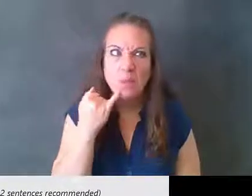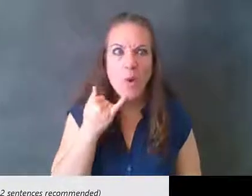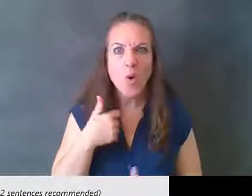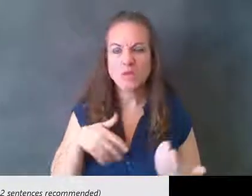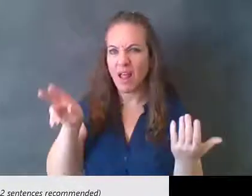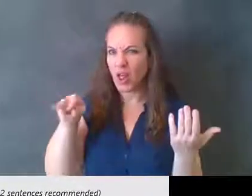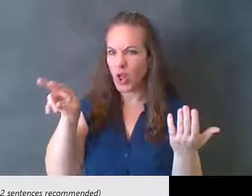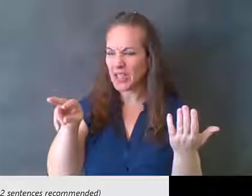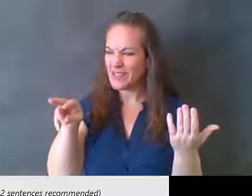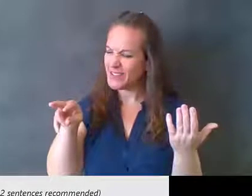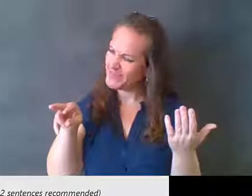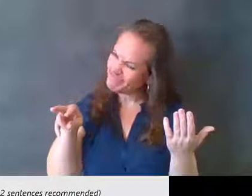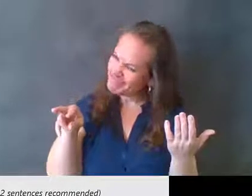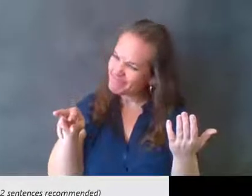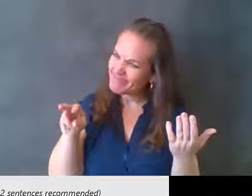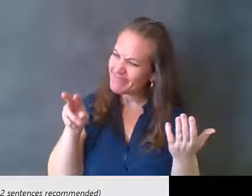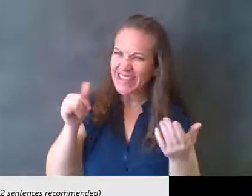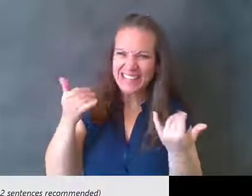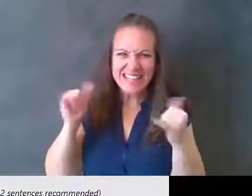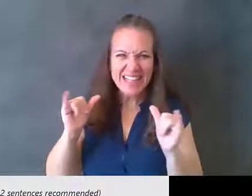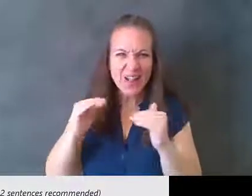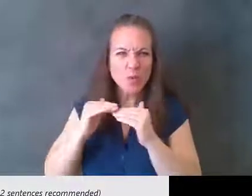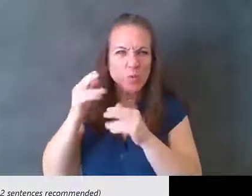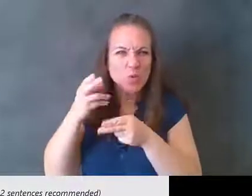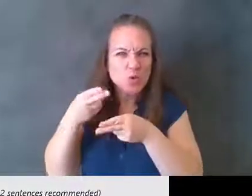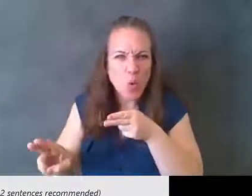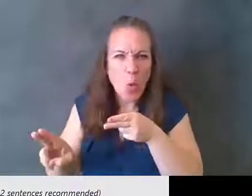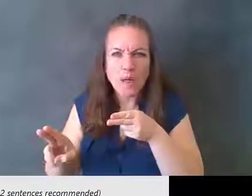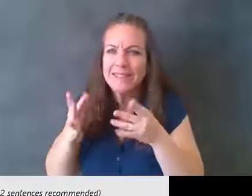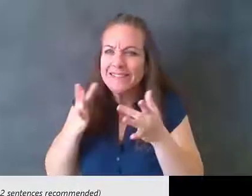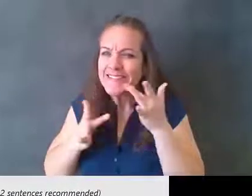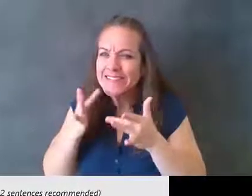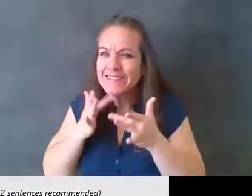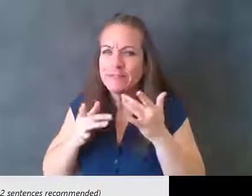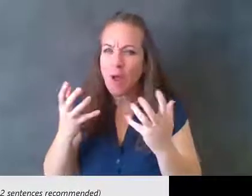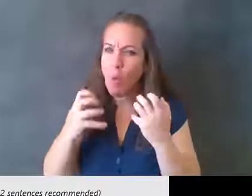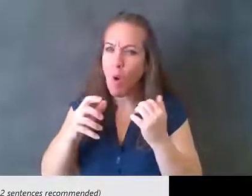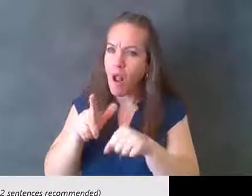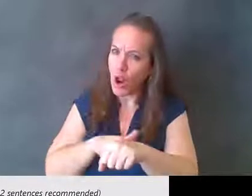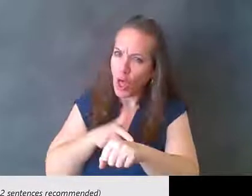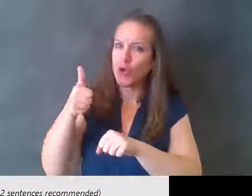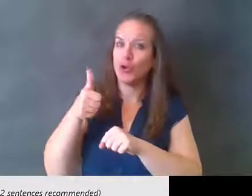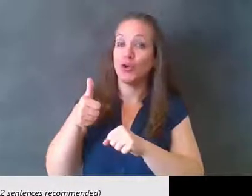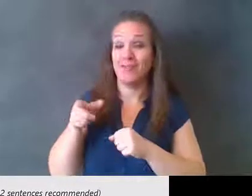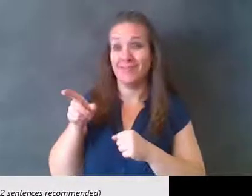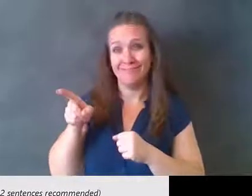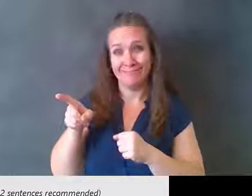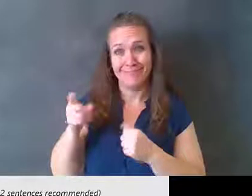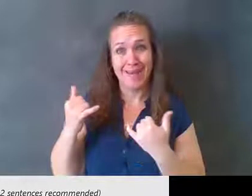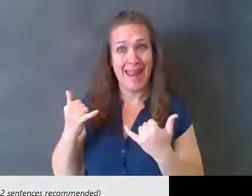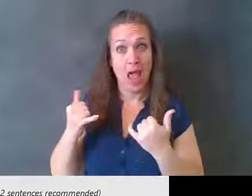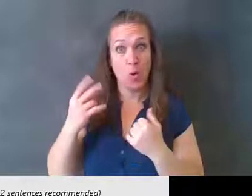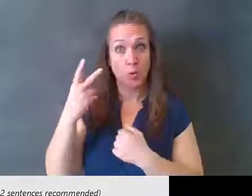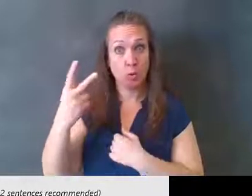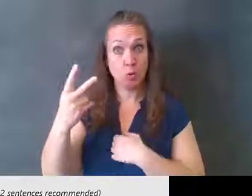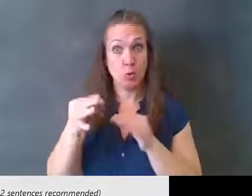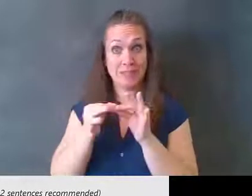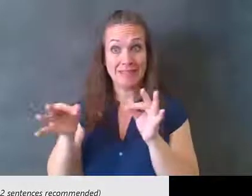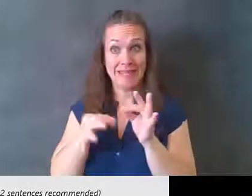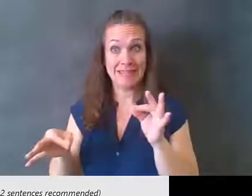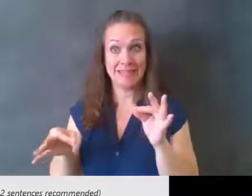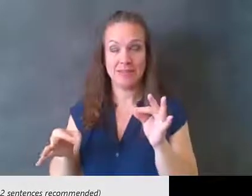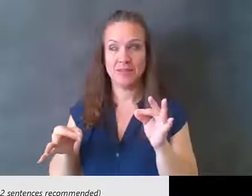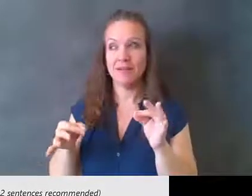this logo different from other logos. You'll see, though, I'm at 2 sentences. We really generally don't want to go beyond